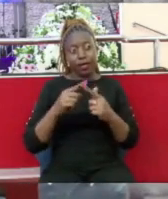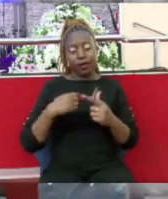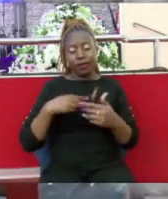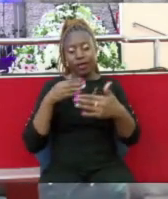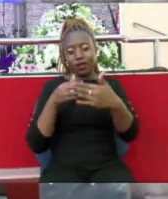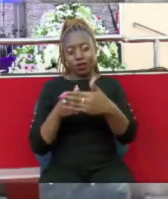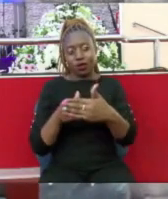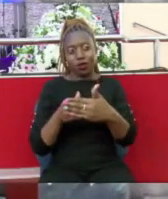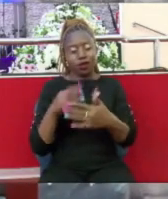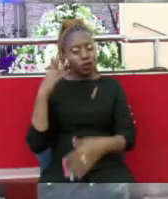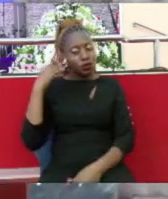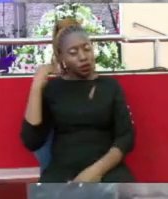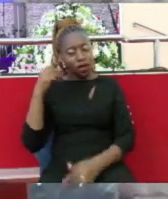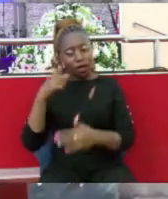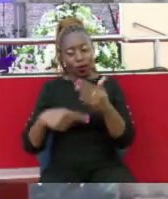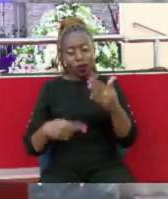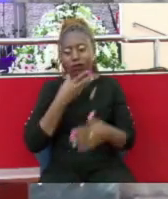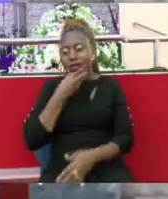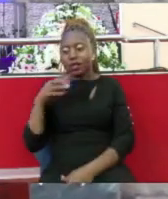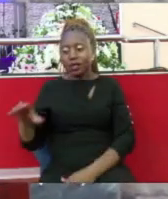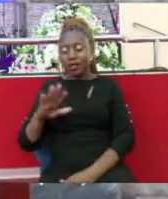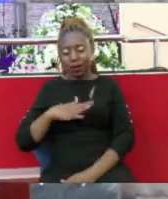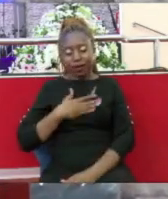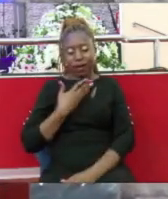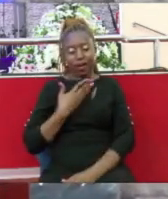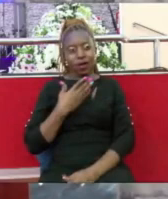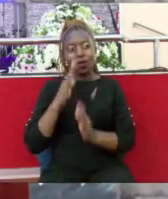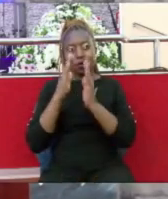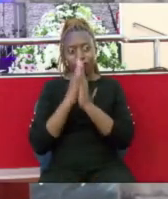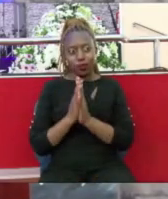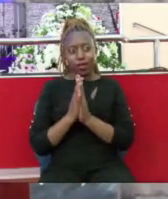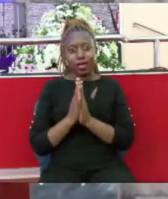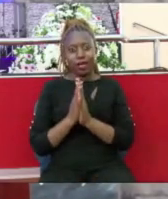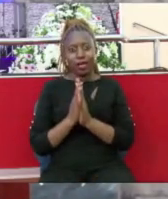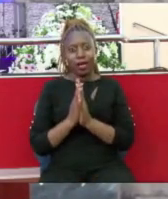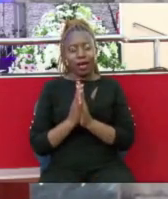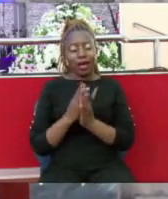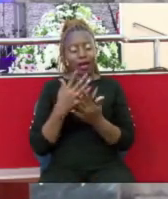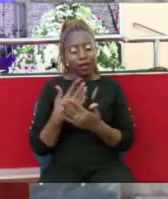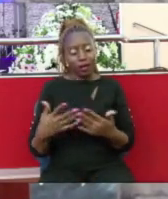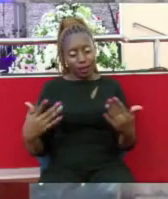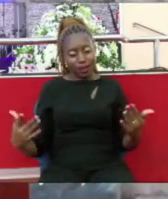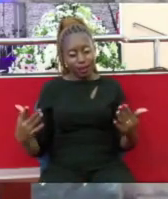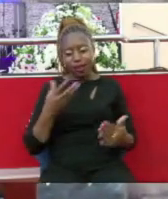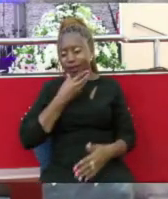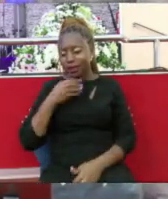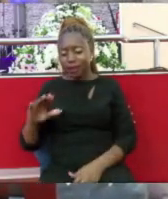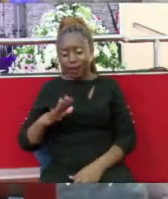was praying. And the kind of things he was praying. One of the things which struck